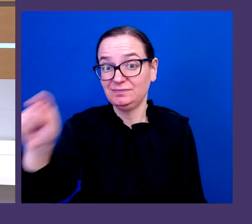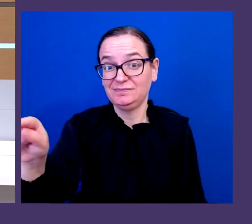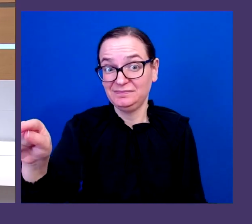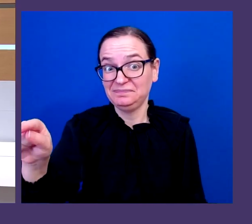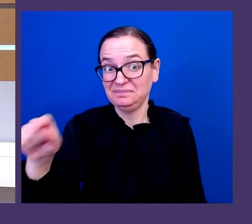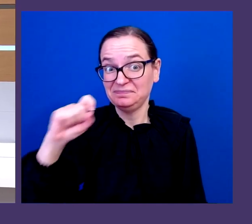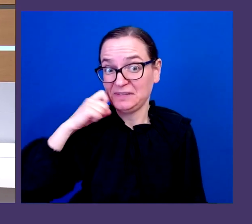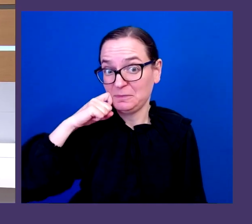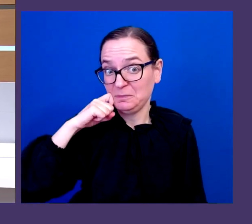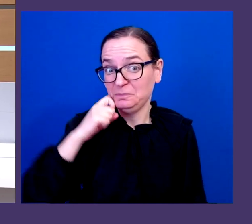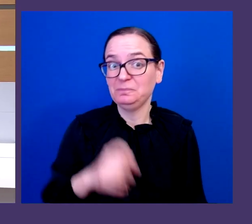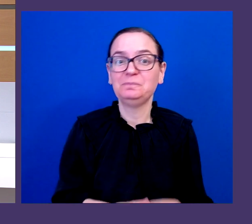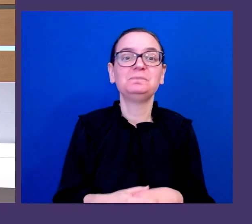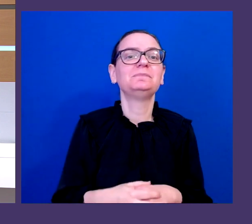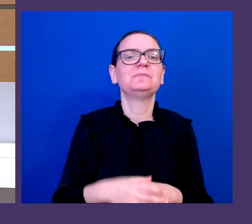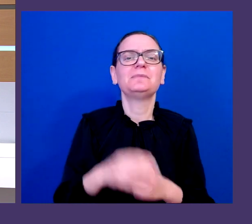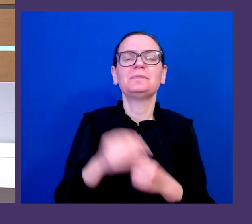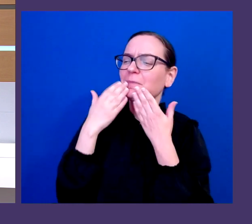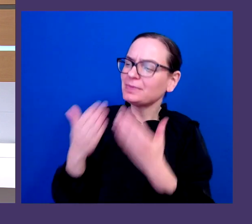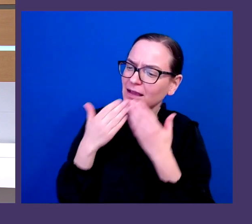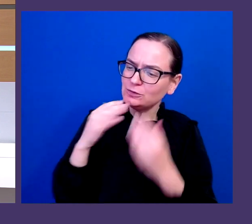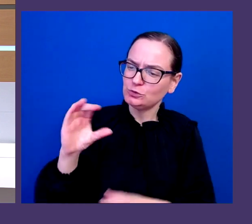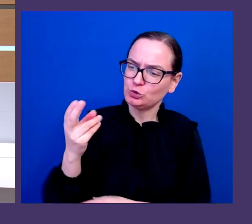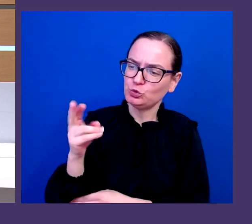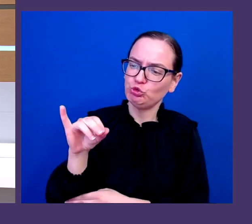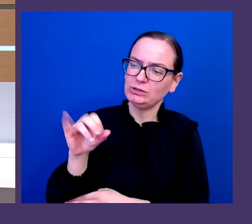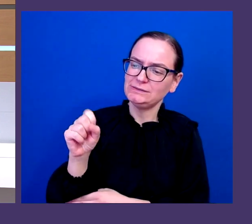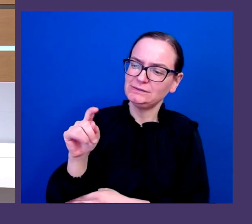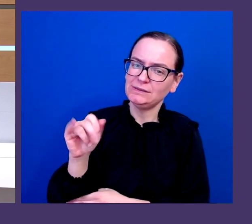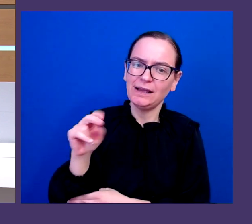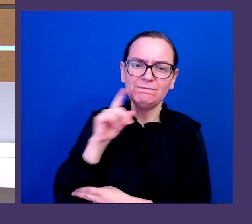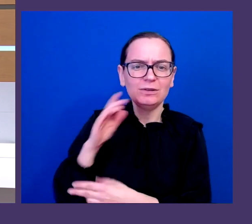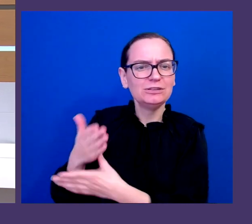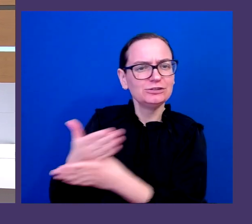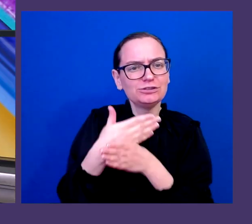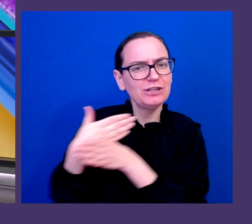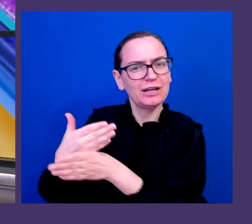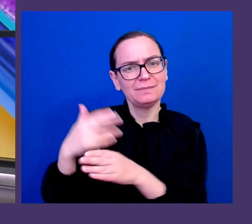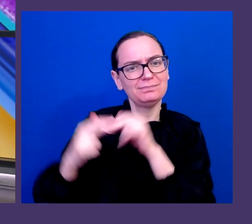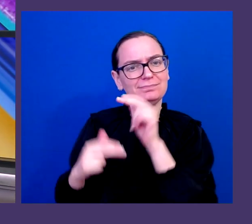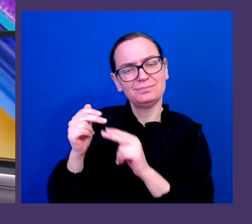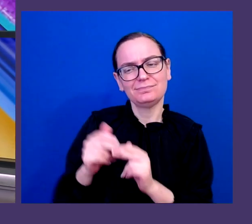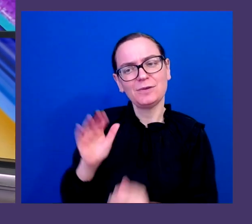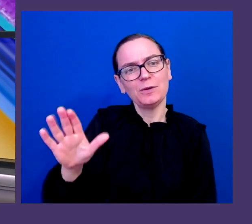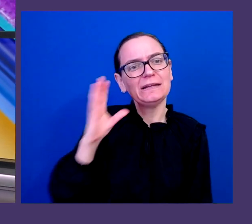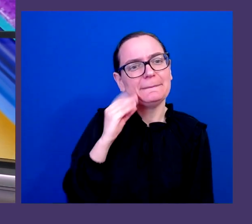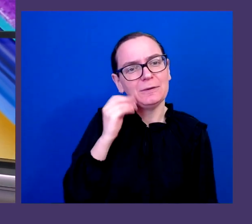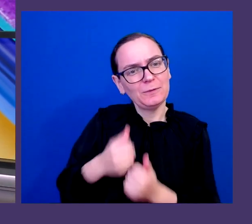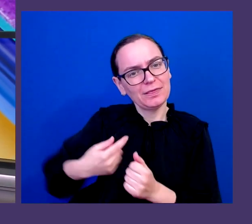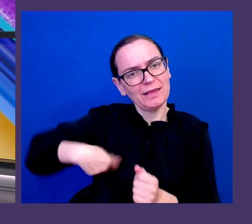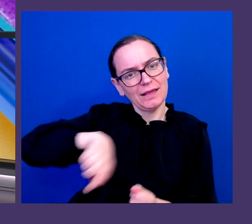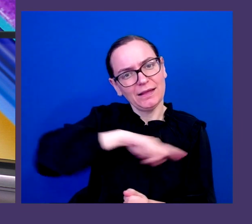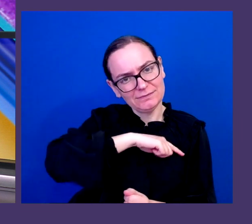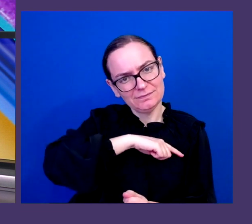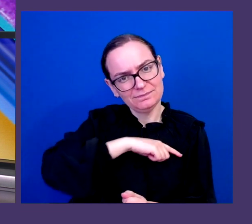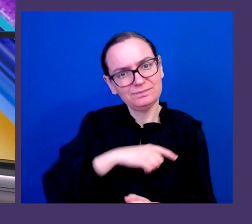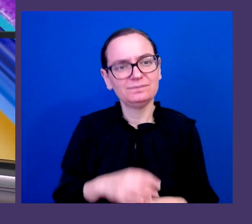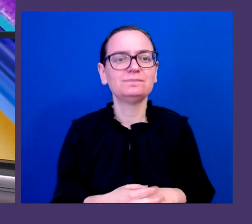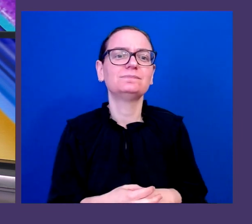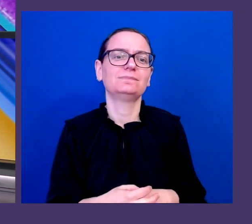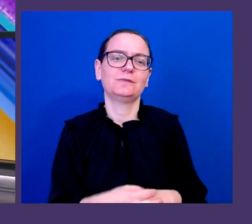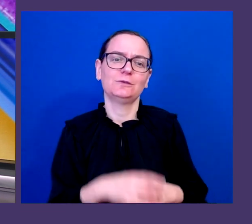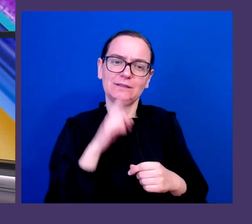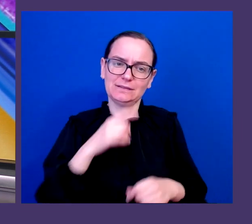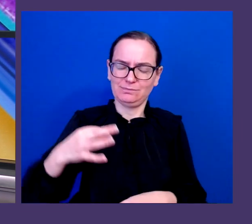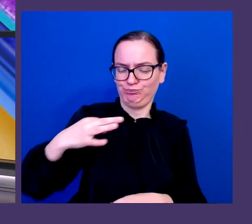me, and thank you for building and with inclusive design in mind. Oh, it's our privilege. Okay, next, Matt. Yeah. Matt Filipenko, thank